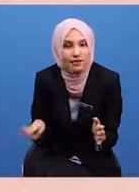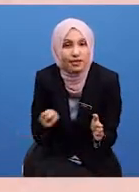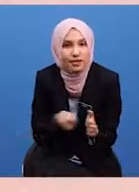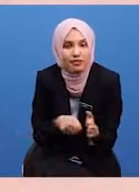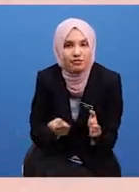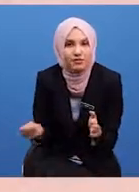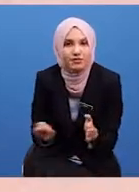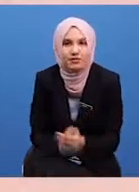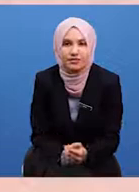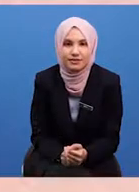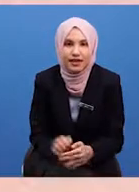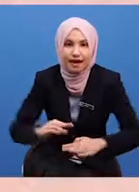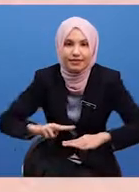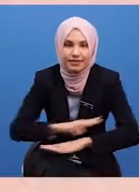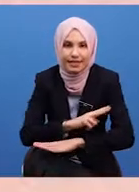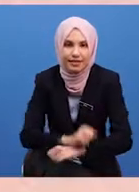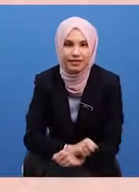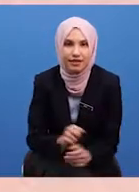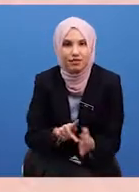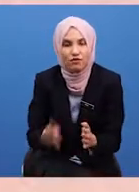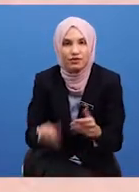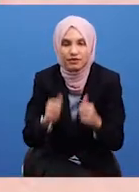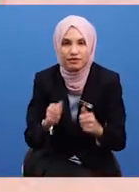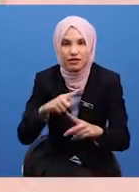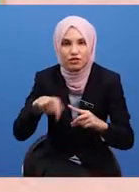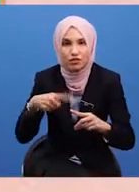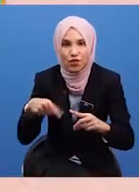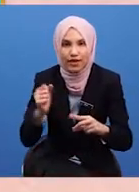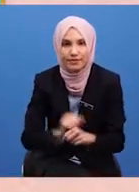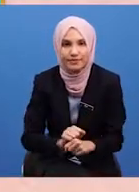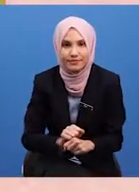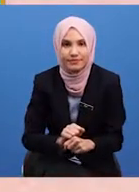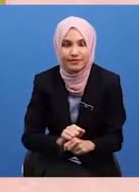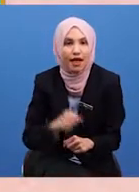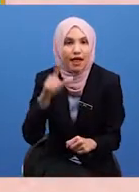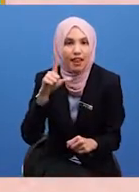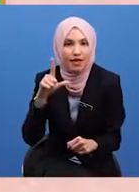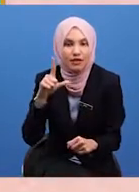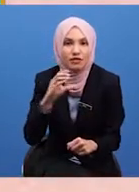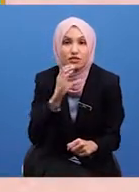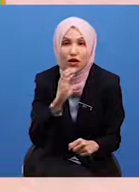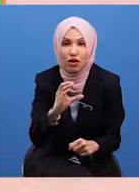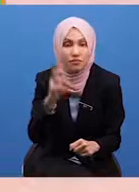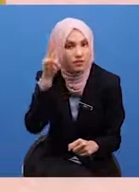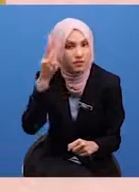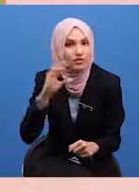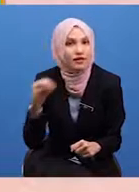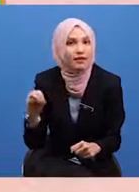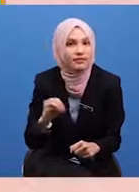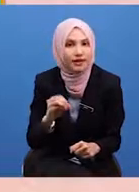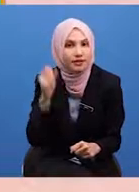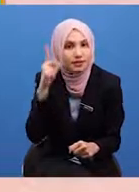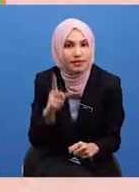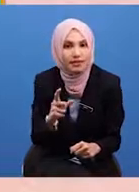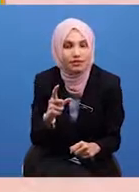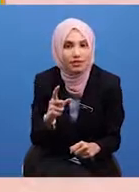The falling action in this story is when Lin is called to Mr. Velos' office and she